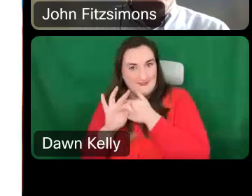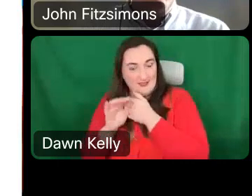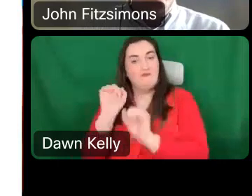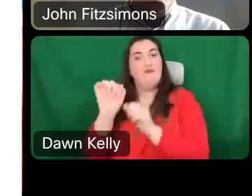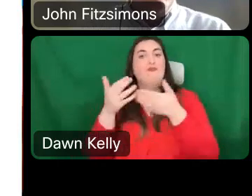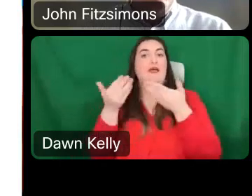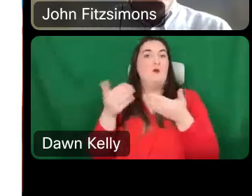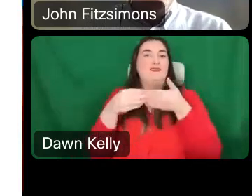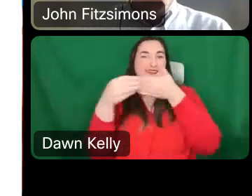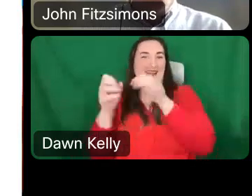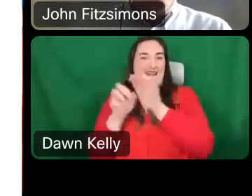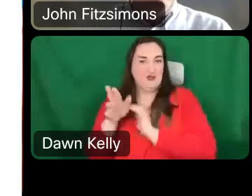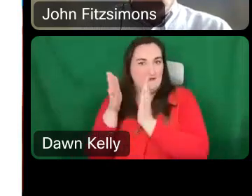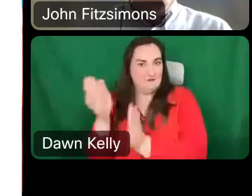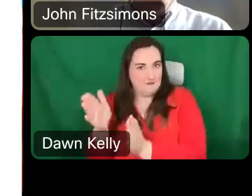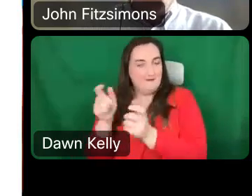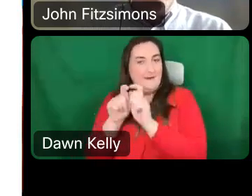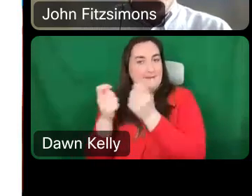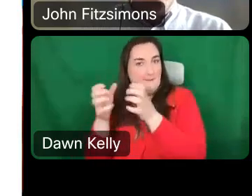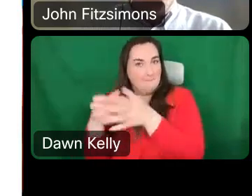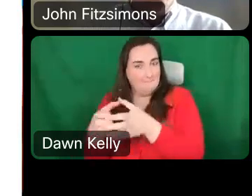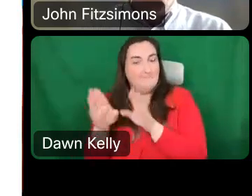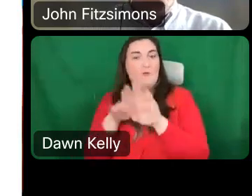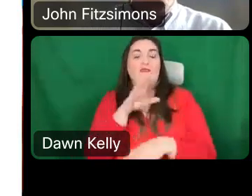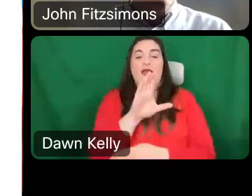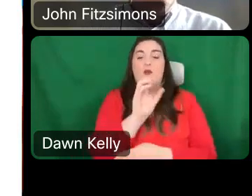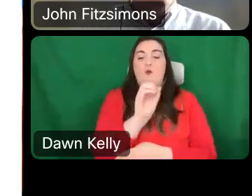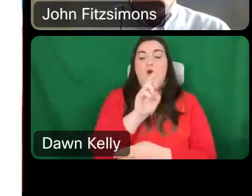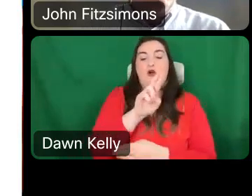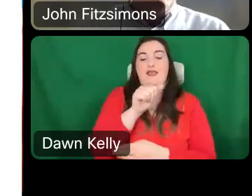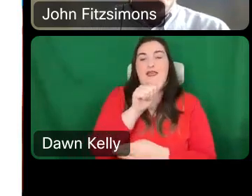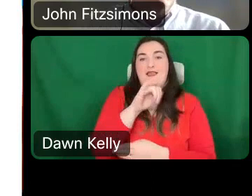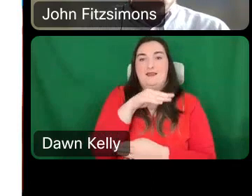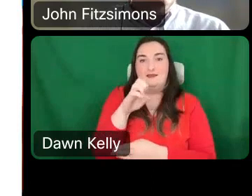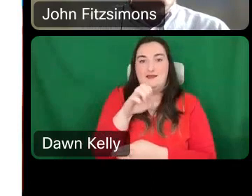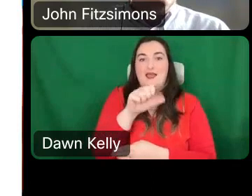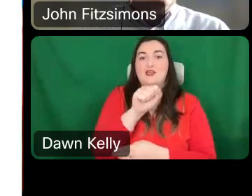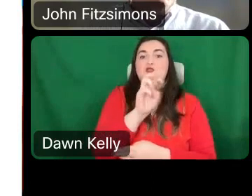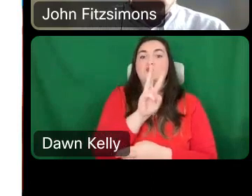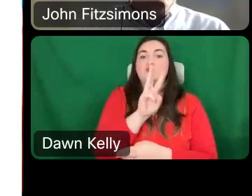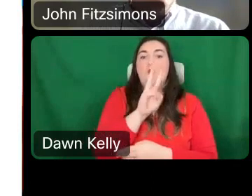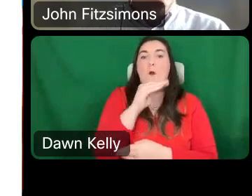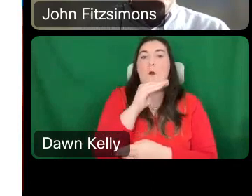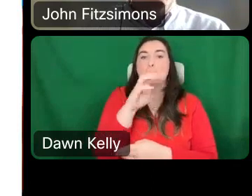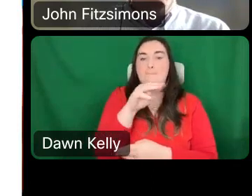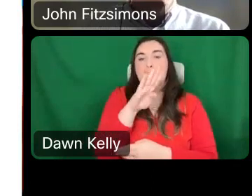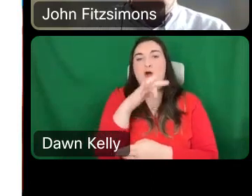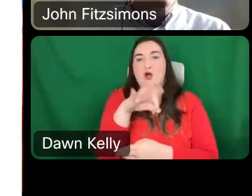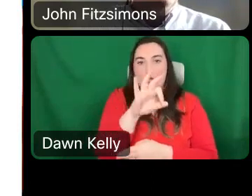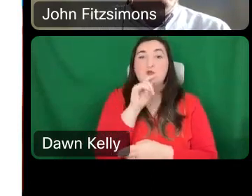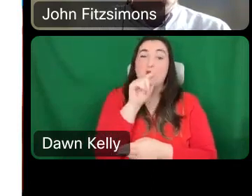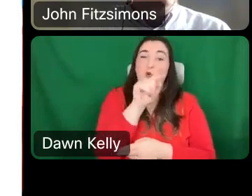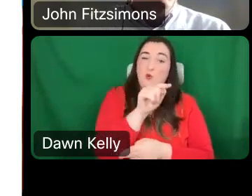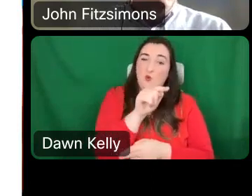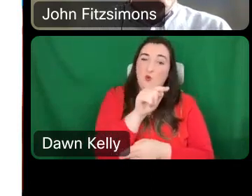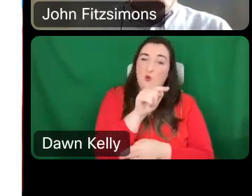current lead, with Lorraine Schwamberg, who is Assistant National Director in QPS for